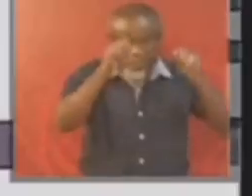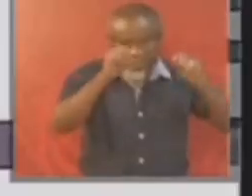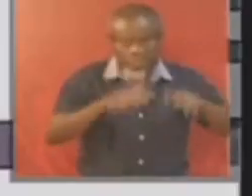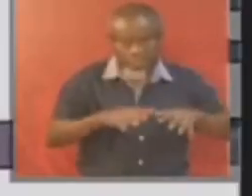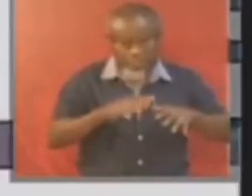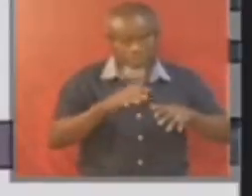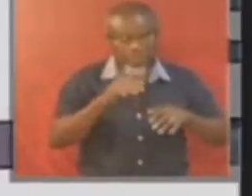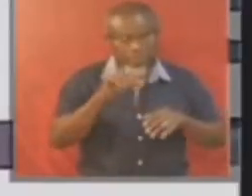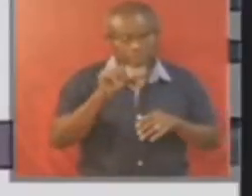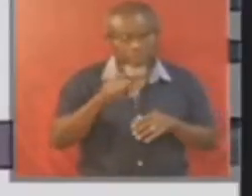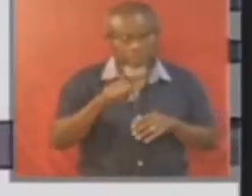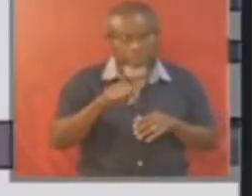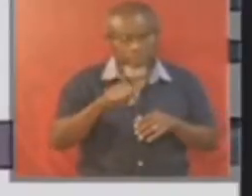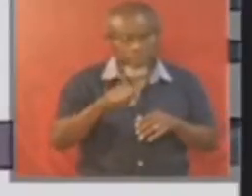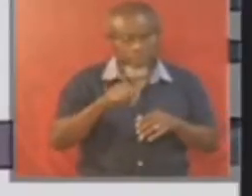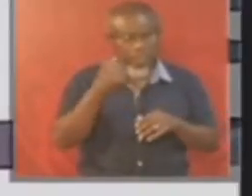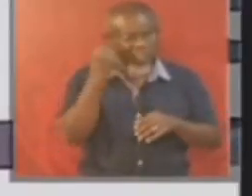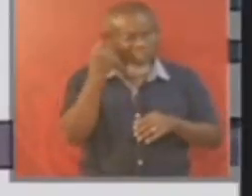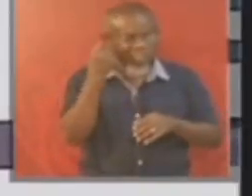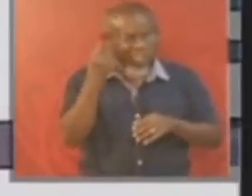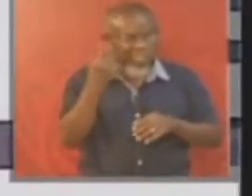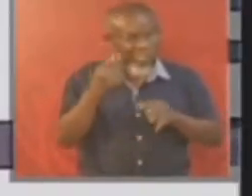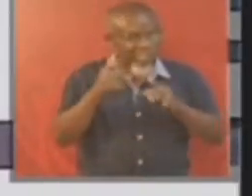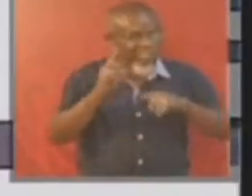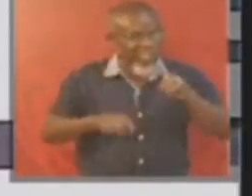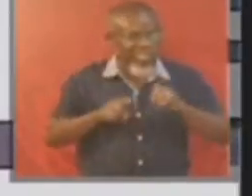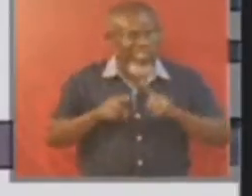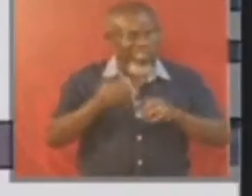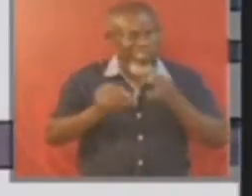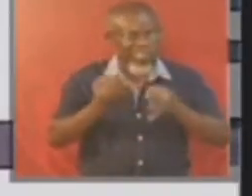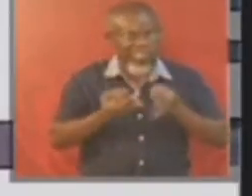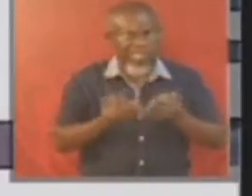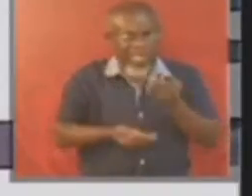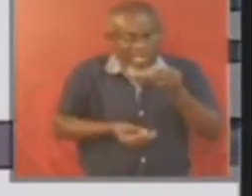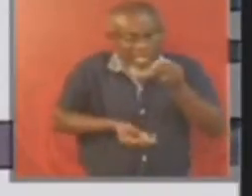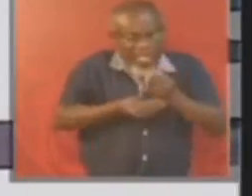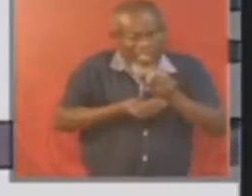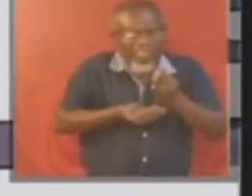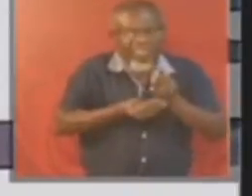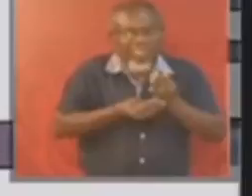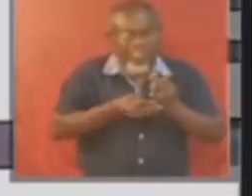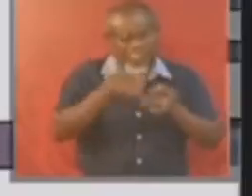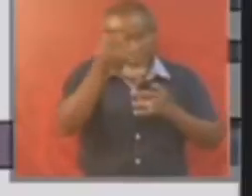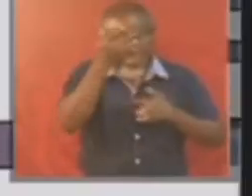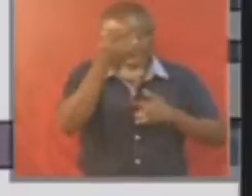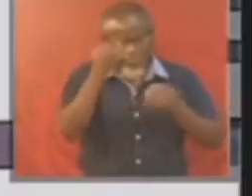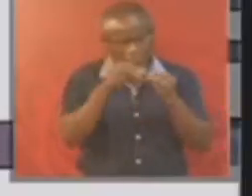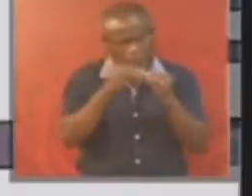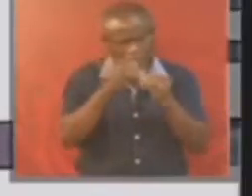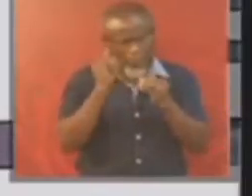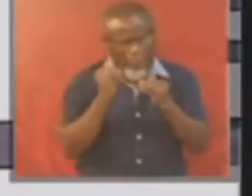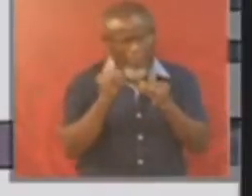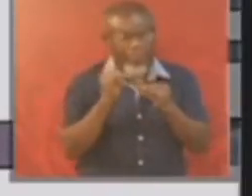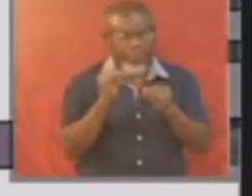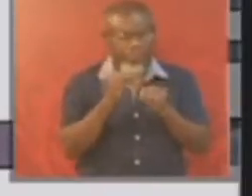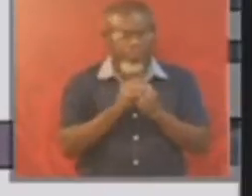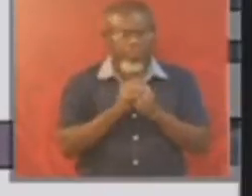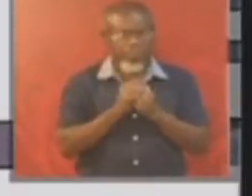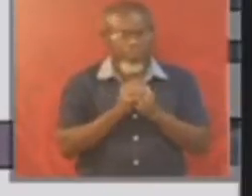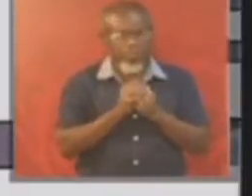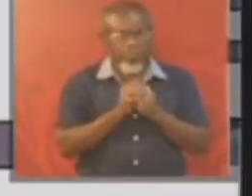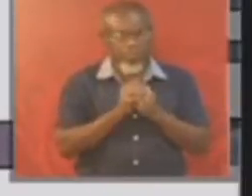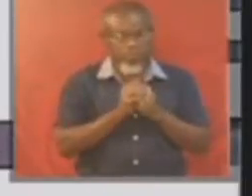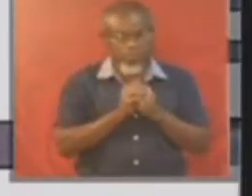with a decompensated comorbid condition. Also, we had many opportunities or points when we spoke